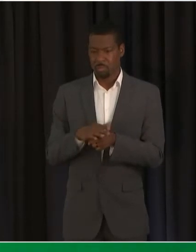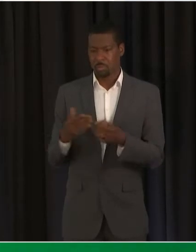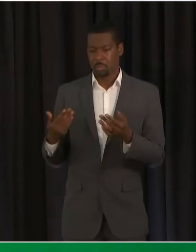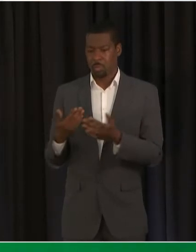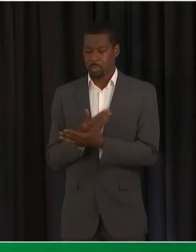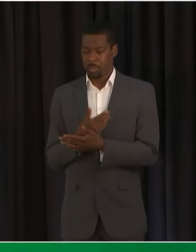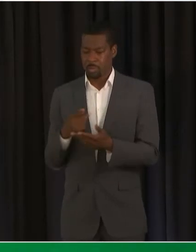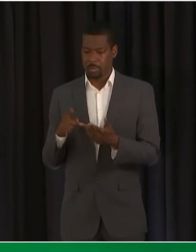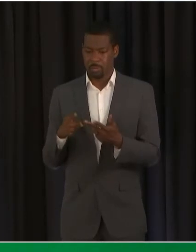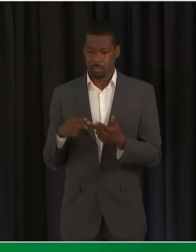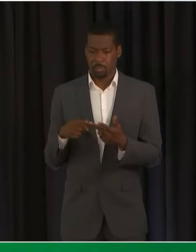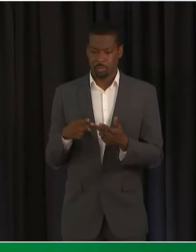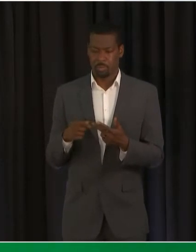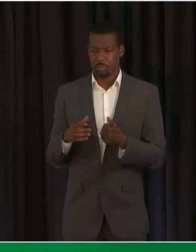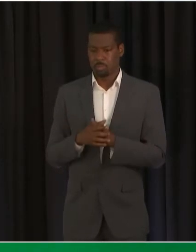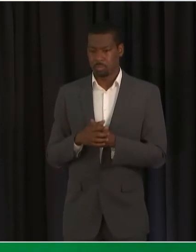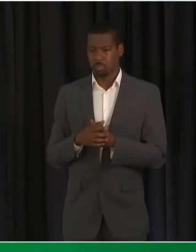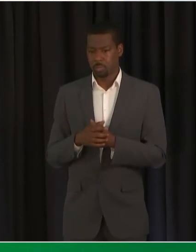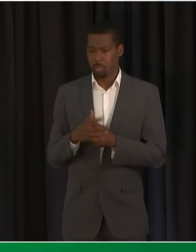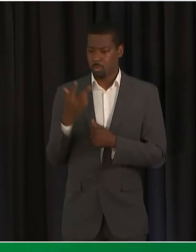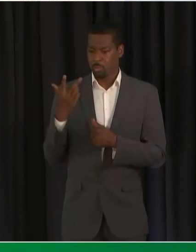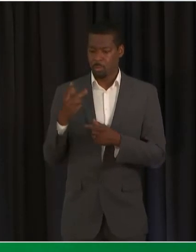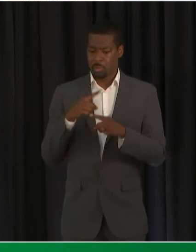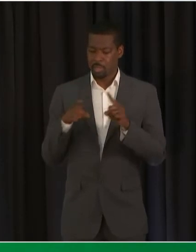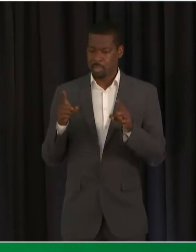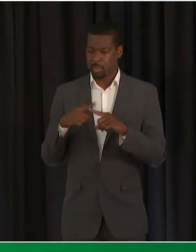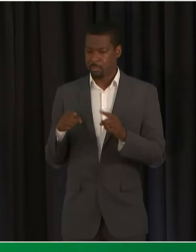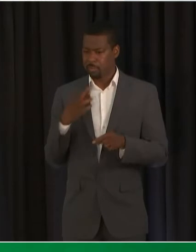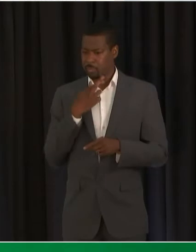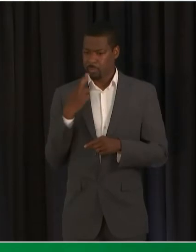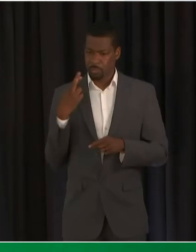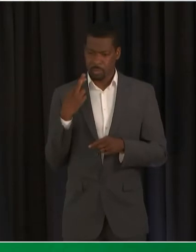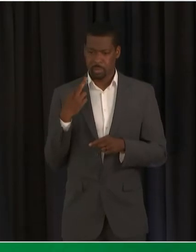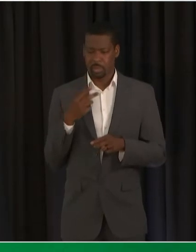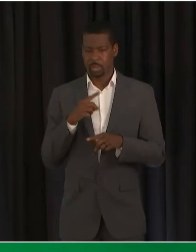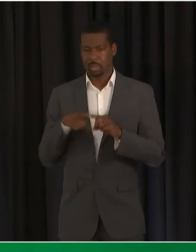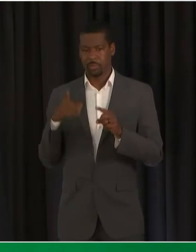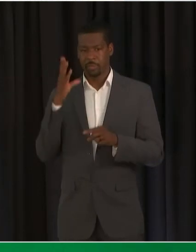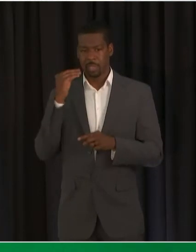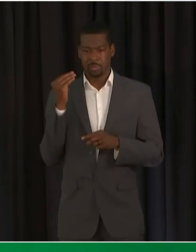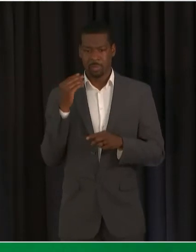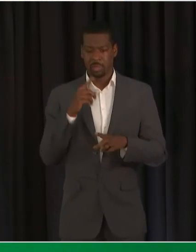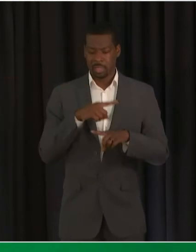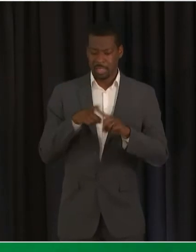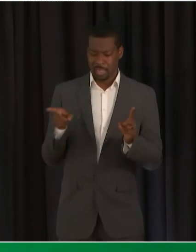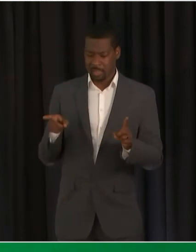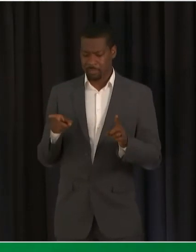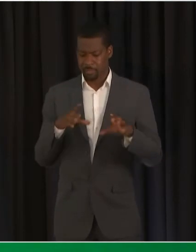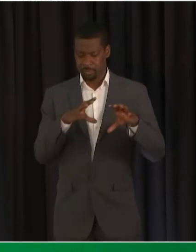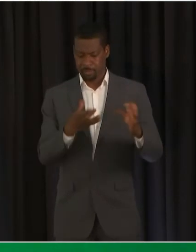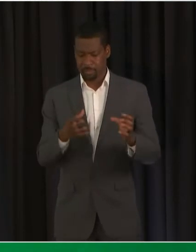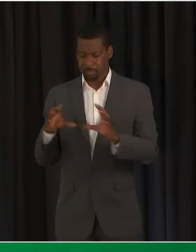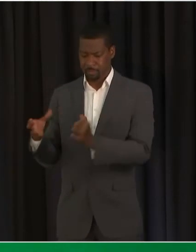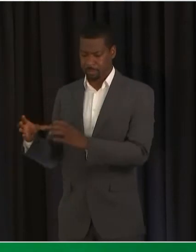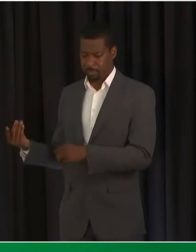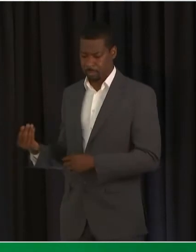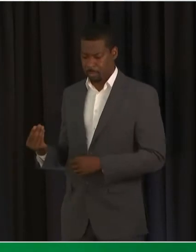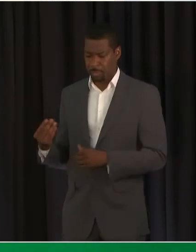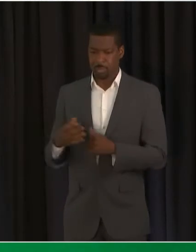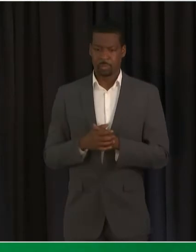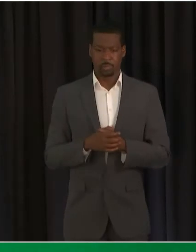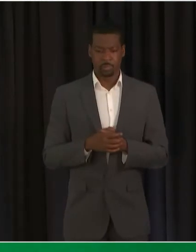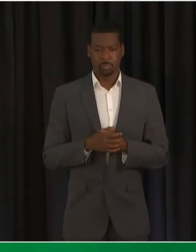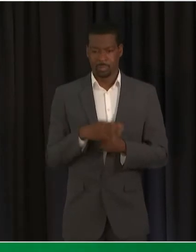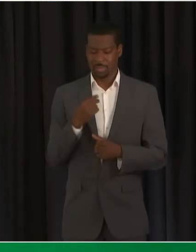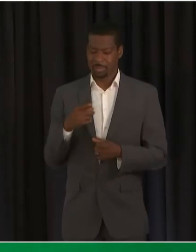up a new restaurant downtown. So 3 very different experiences, 3 very different drops in revenue throughout the very,